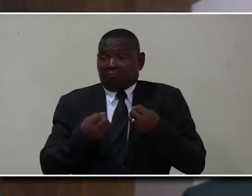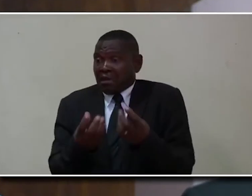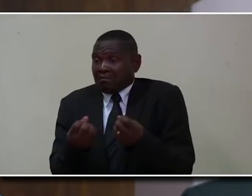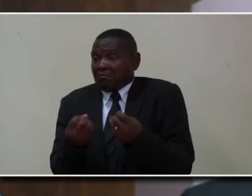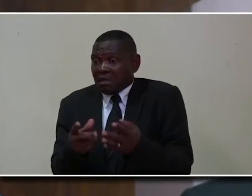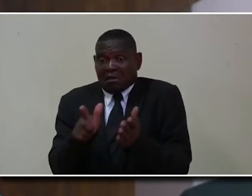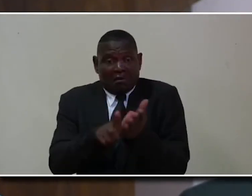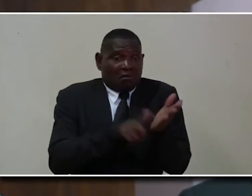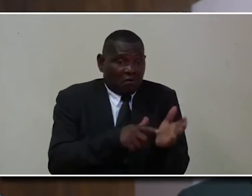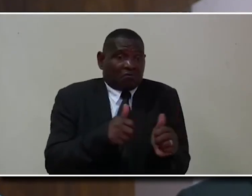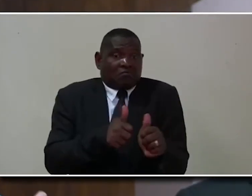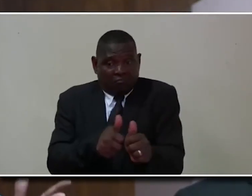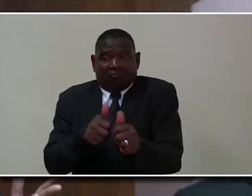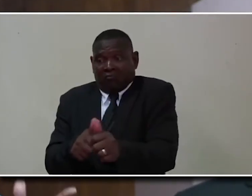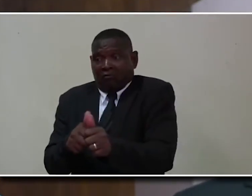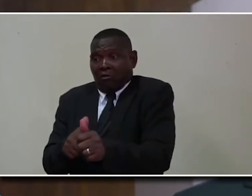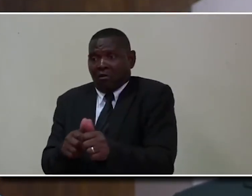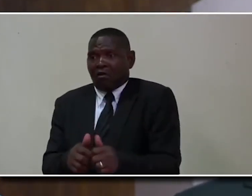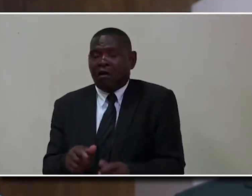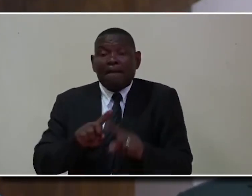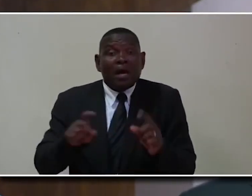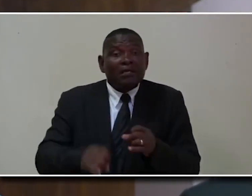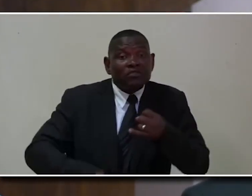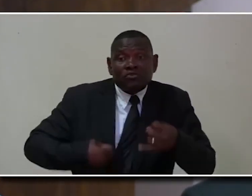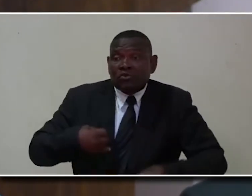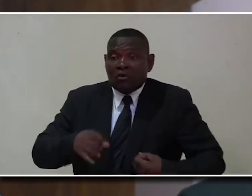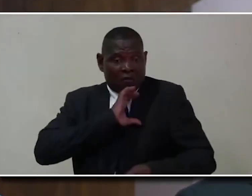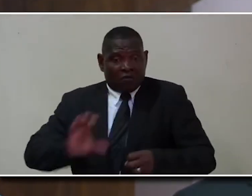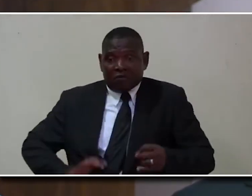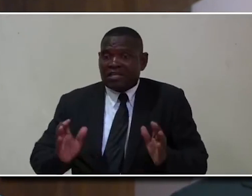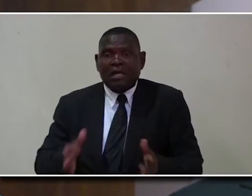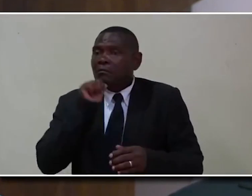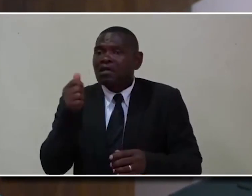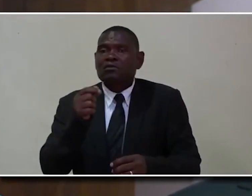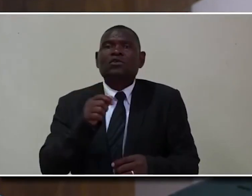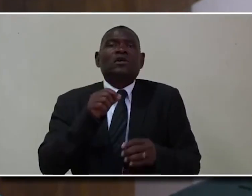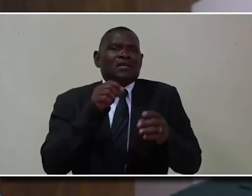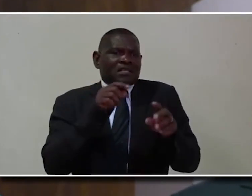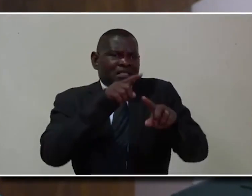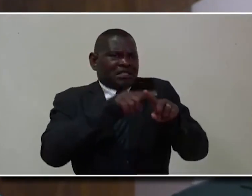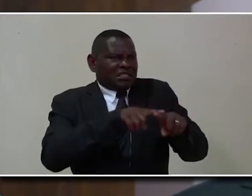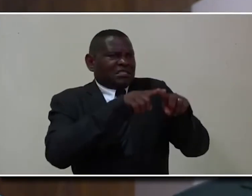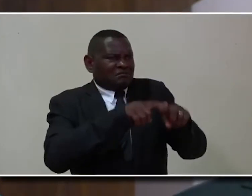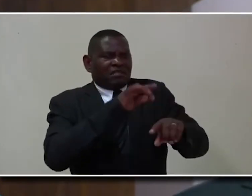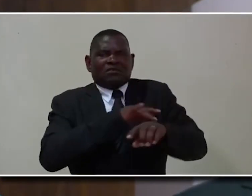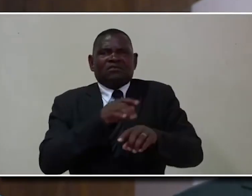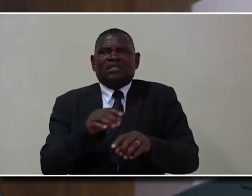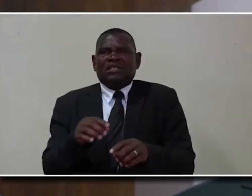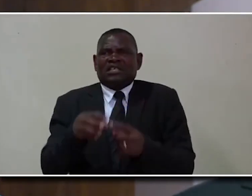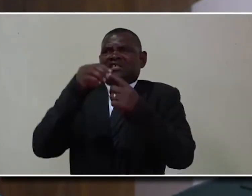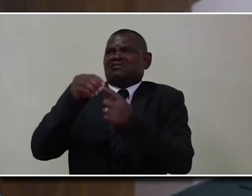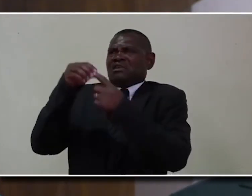conditions. But the joy of a Christian must not depend on any special or specific mood